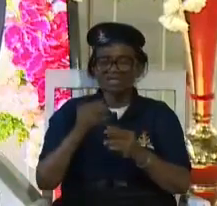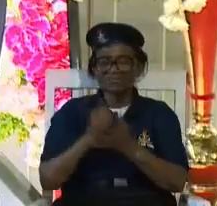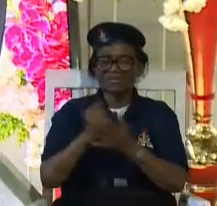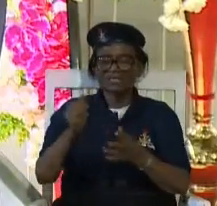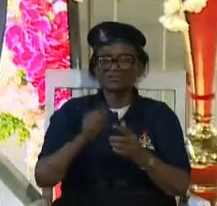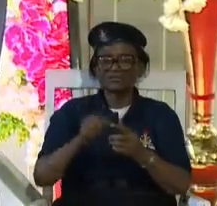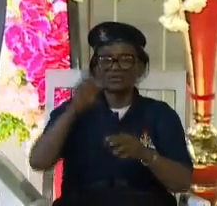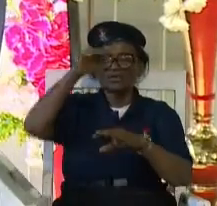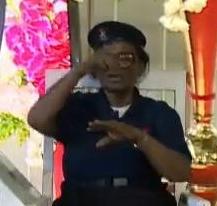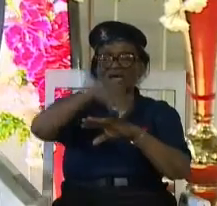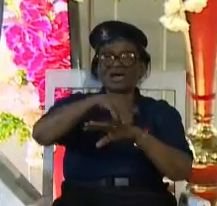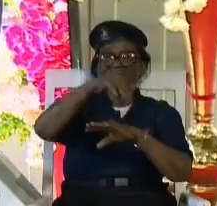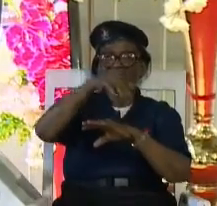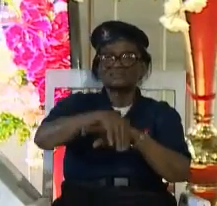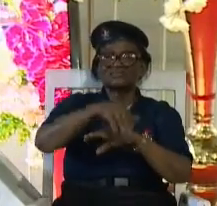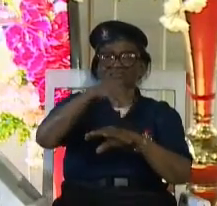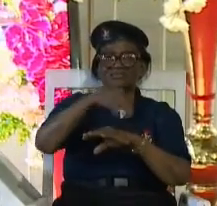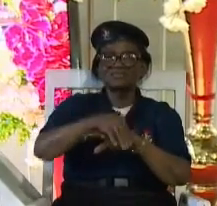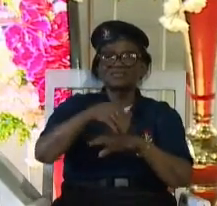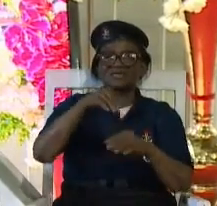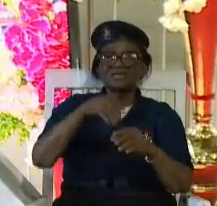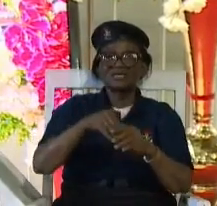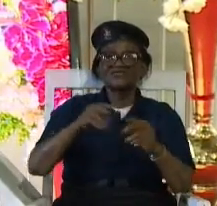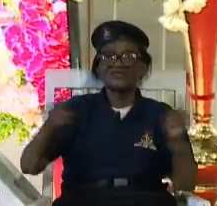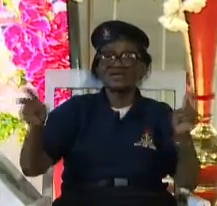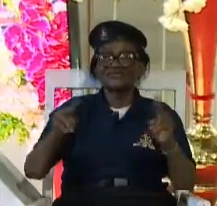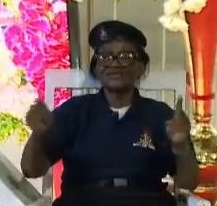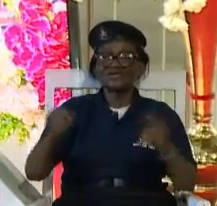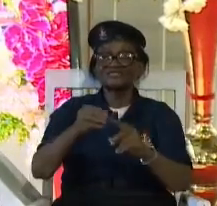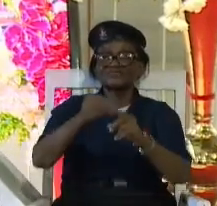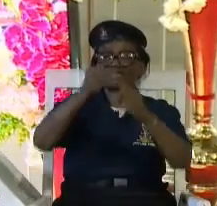Tonight, in a very, very special way,